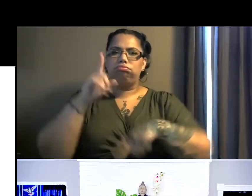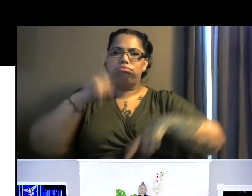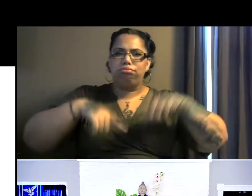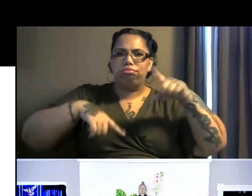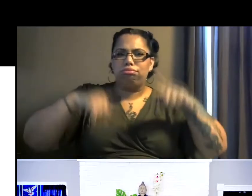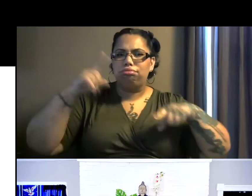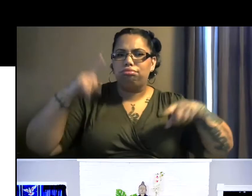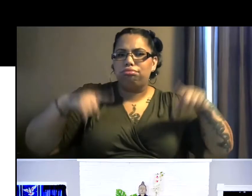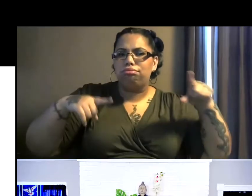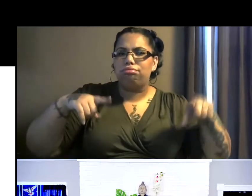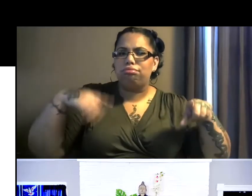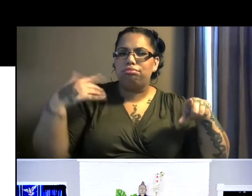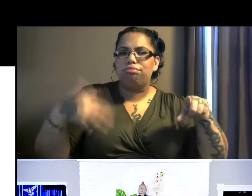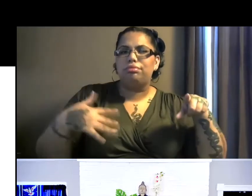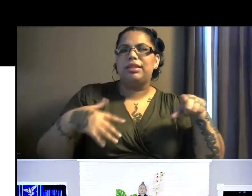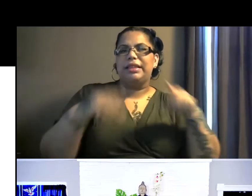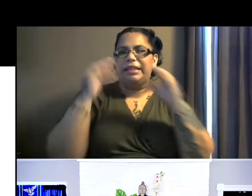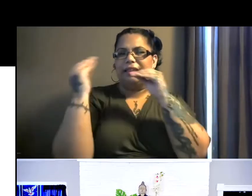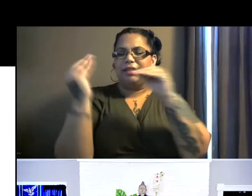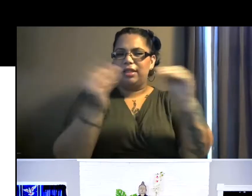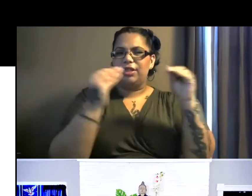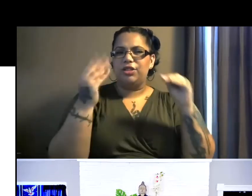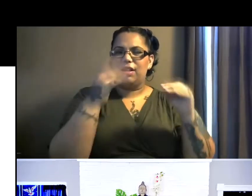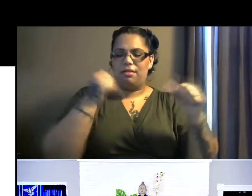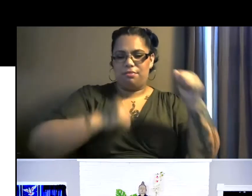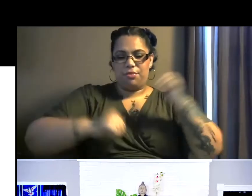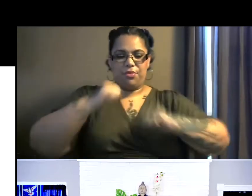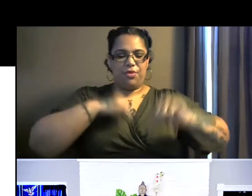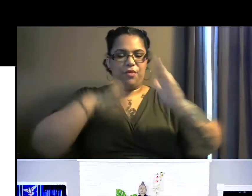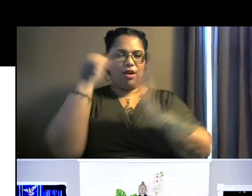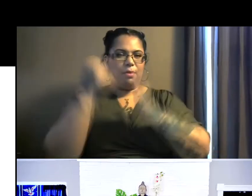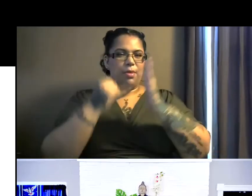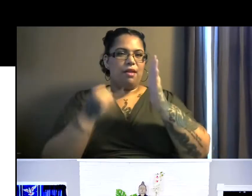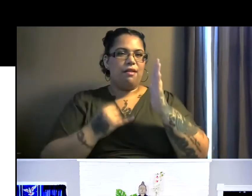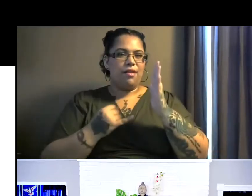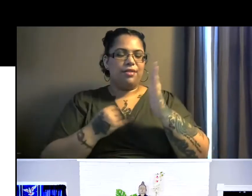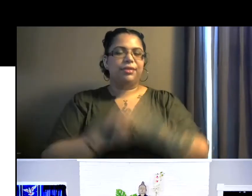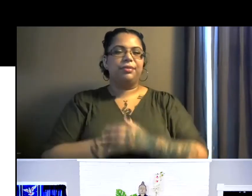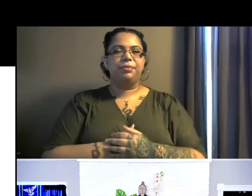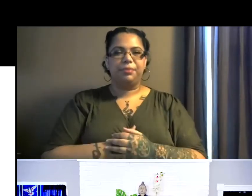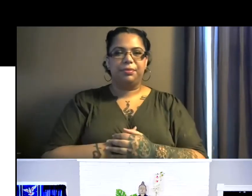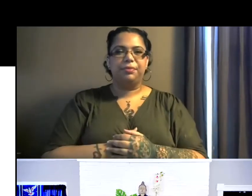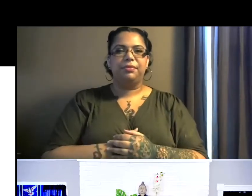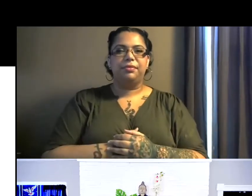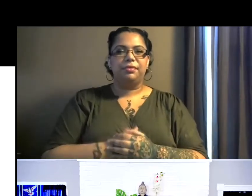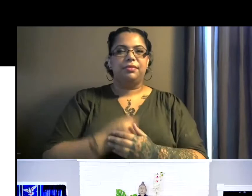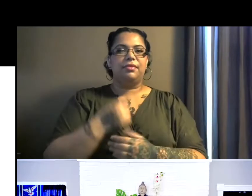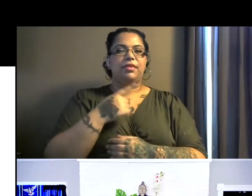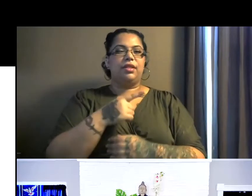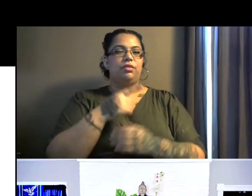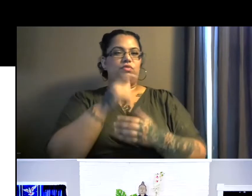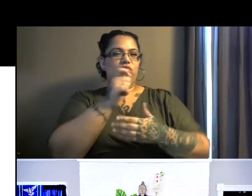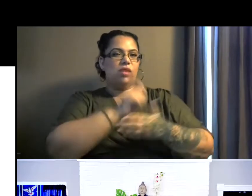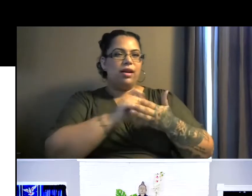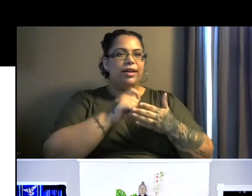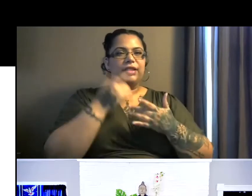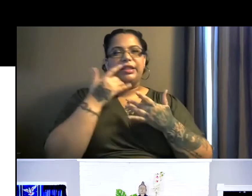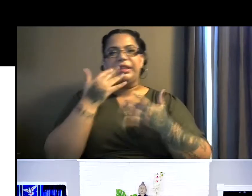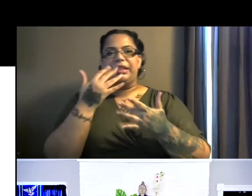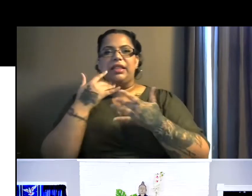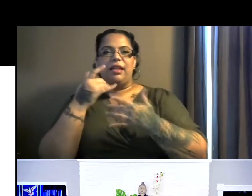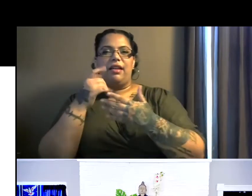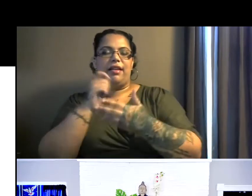multidisciplinary teaching and performing artist, playwright, singer,